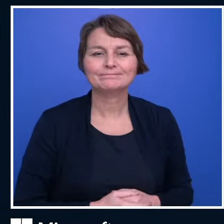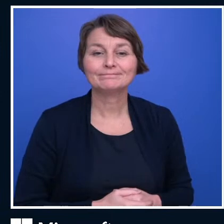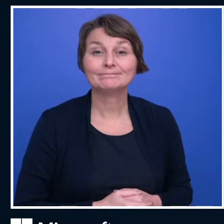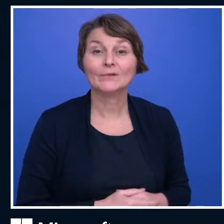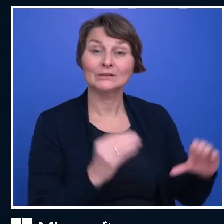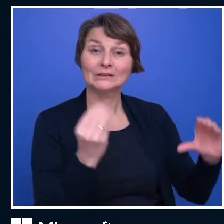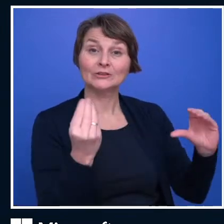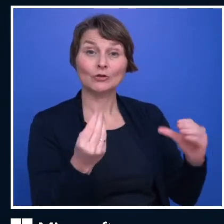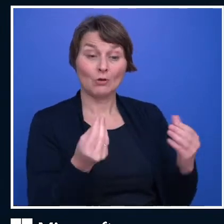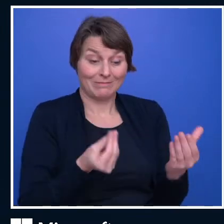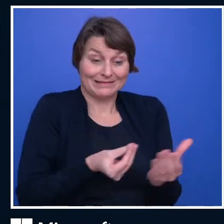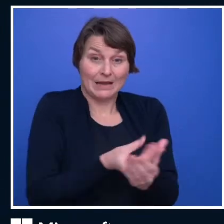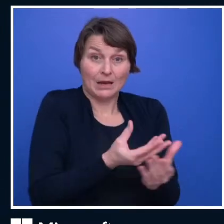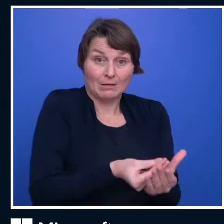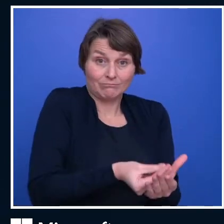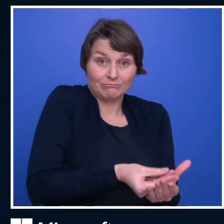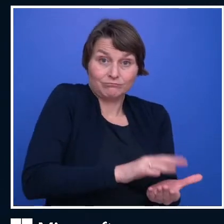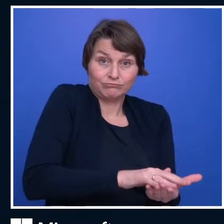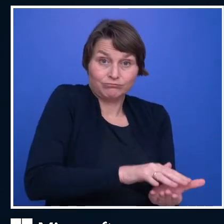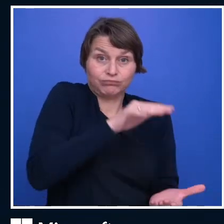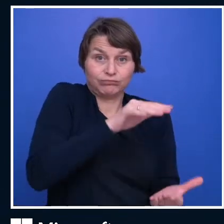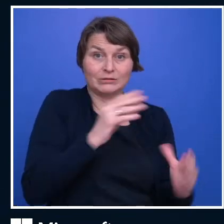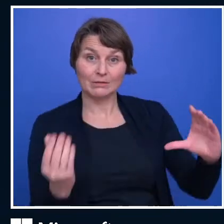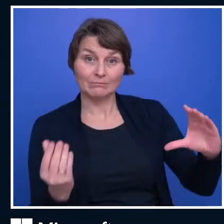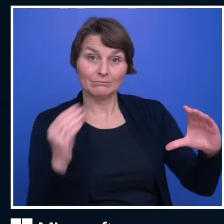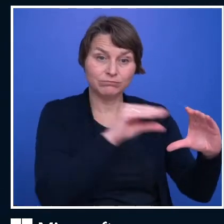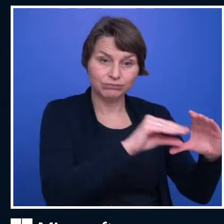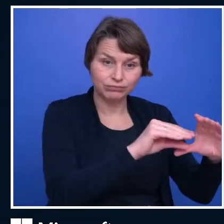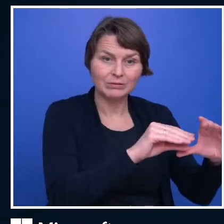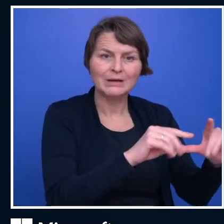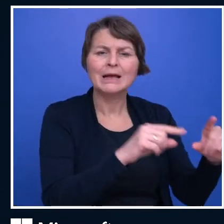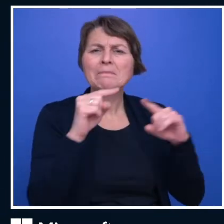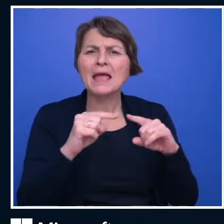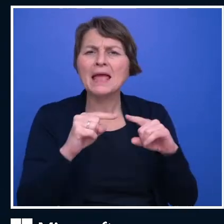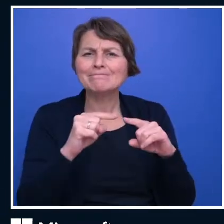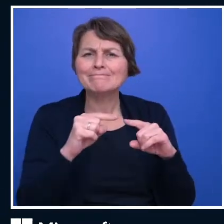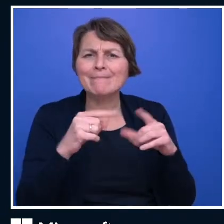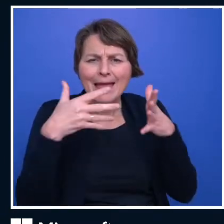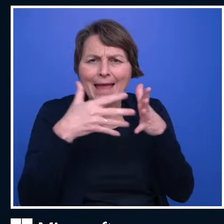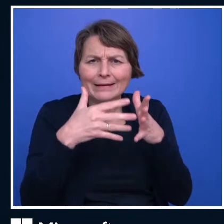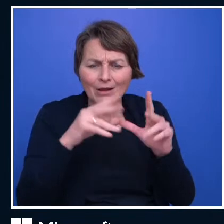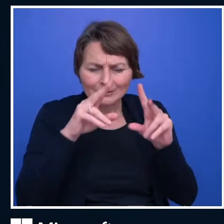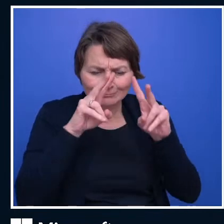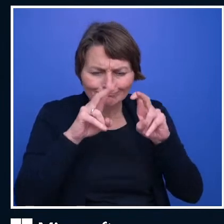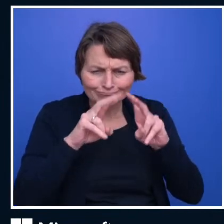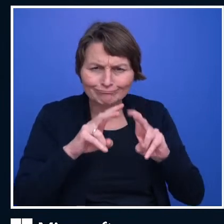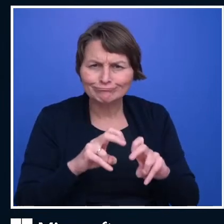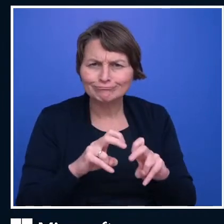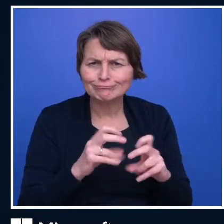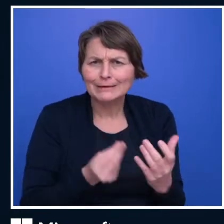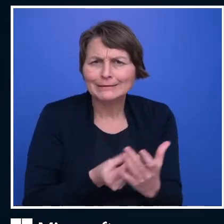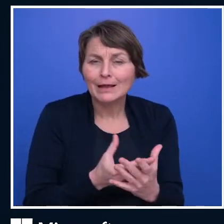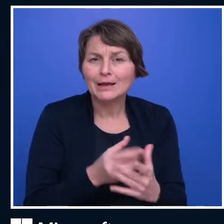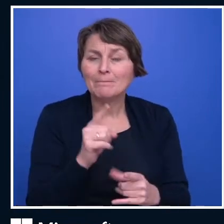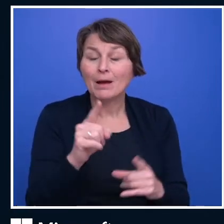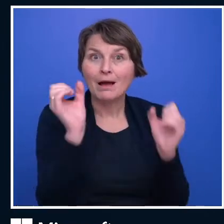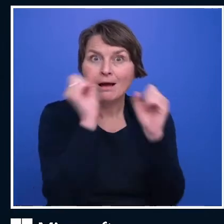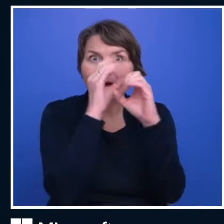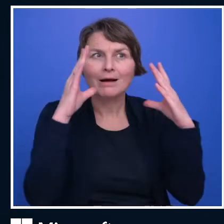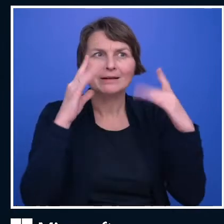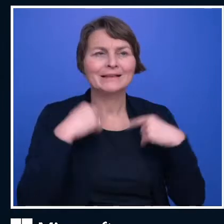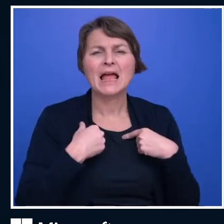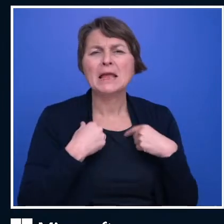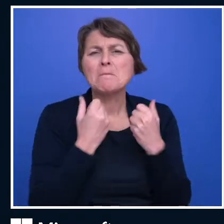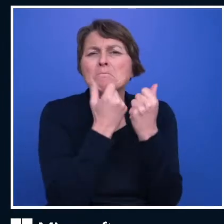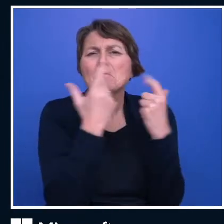sets we will be working with today are relatively small, but you can imagine if an algorithm had thousands of images it had to analyze, this